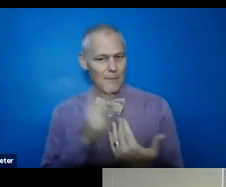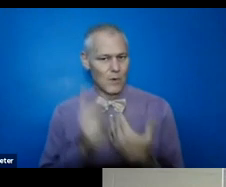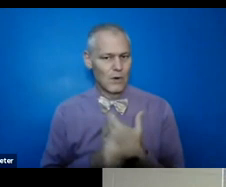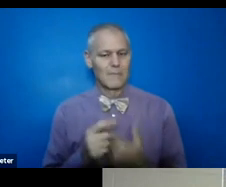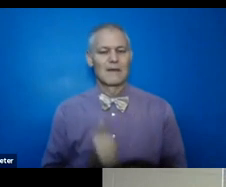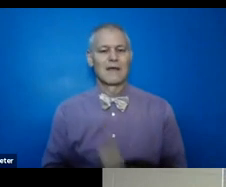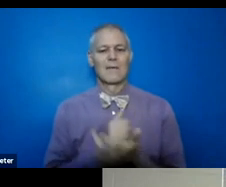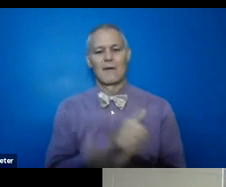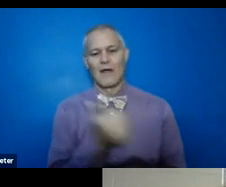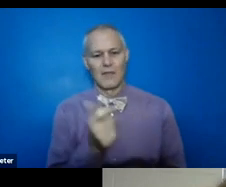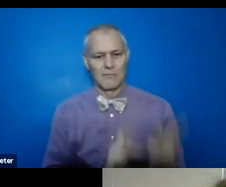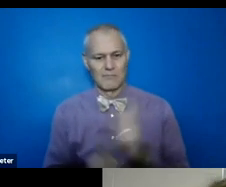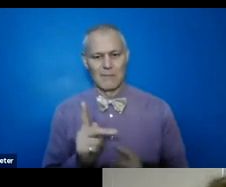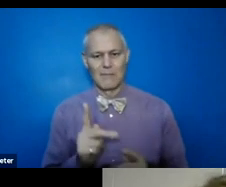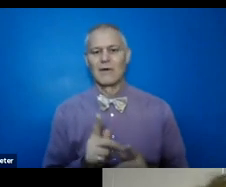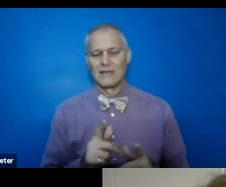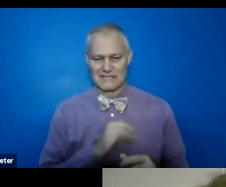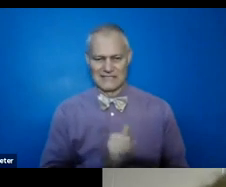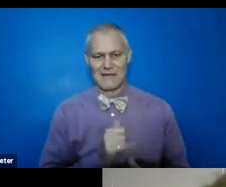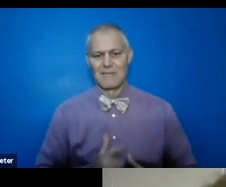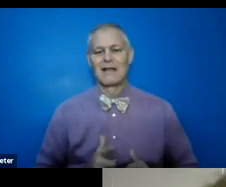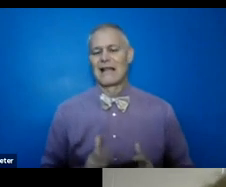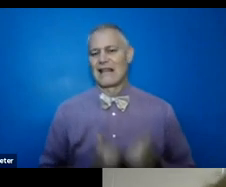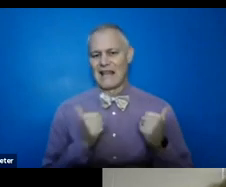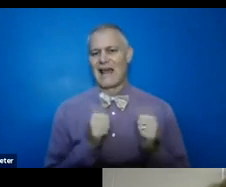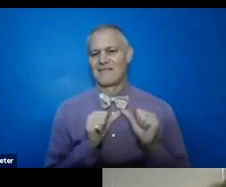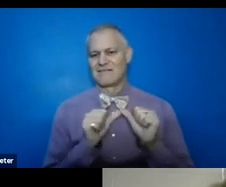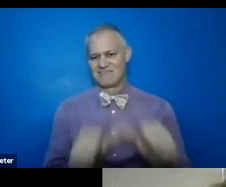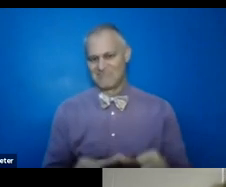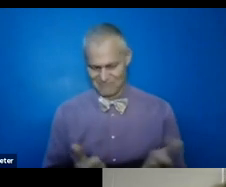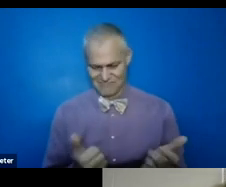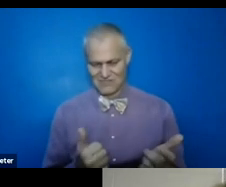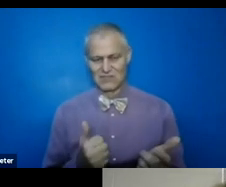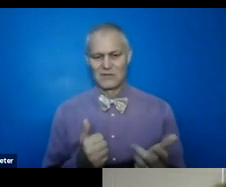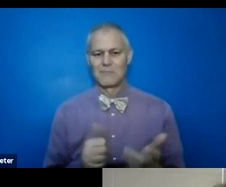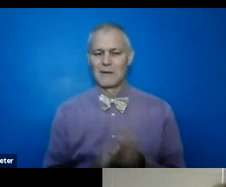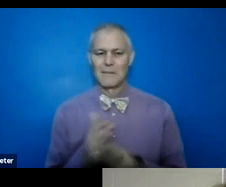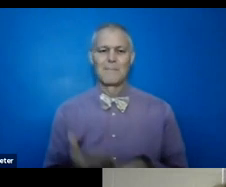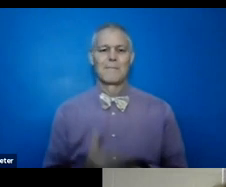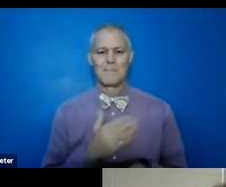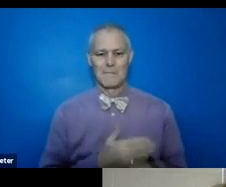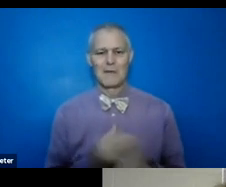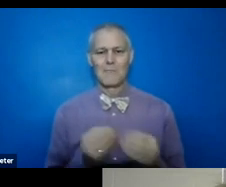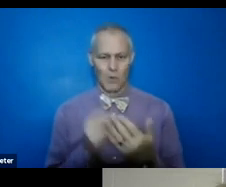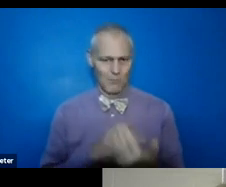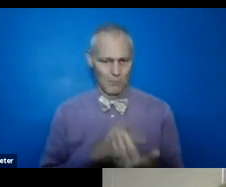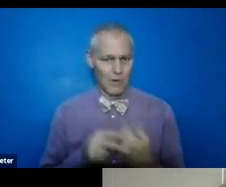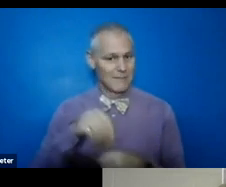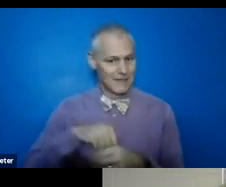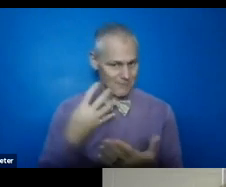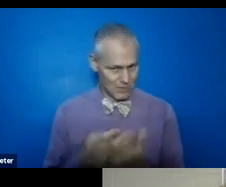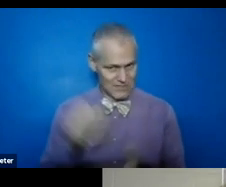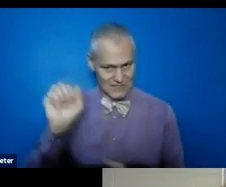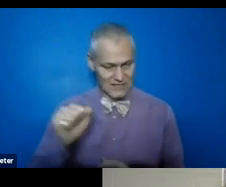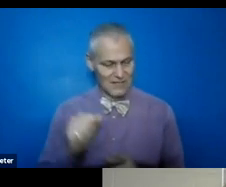help others who are serving life as myself become better people. So I believe that more programs need to be inside of the prison system, but